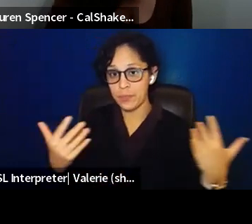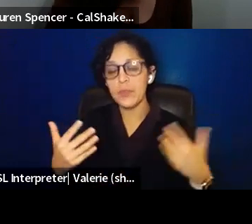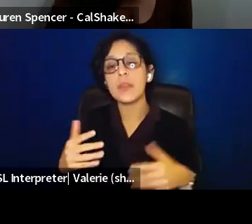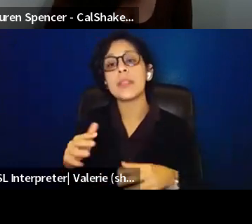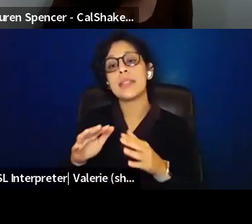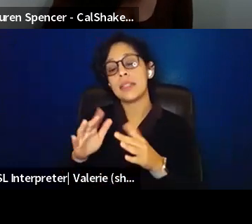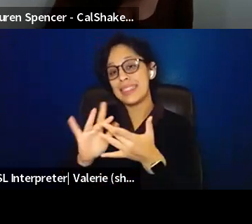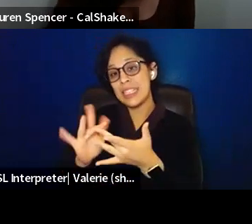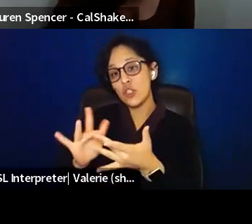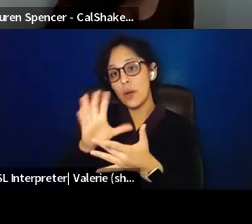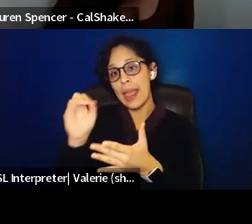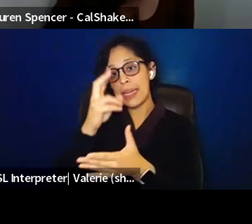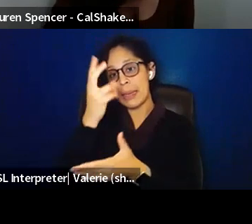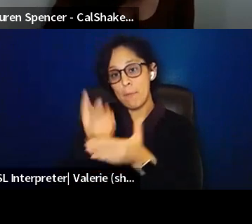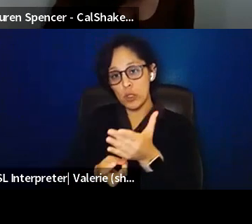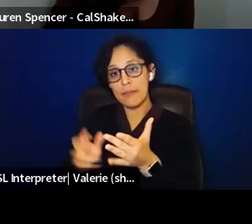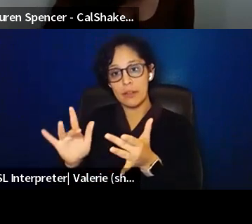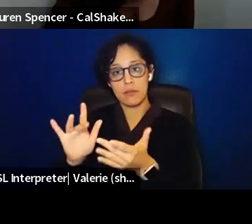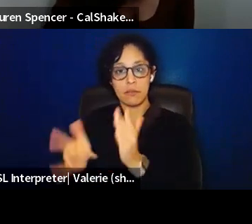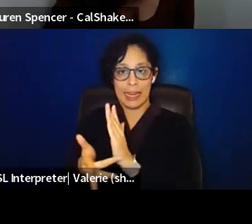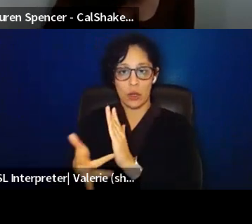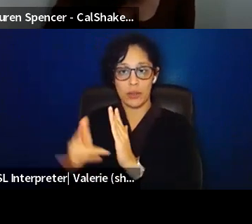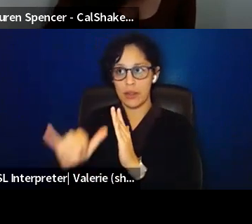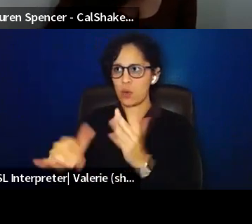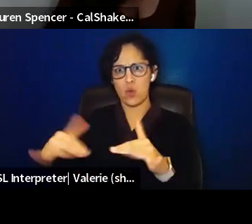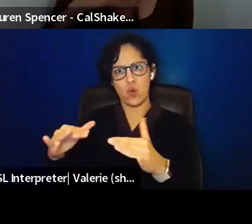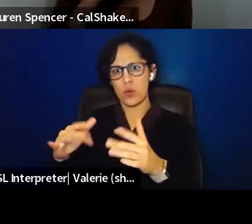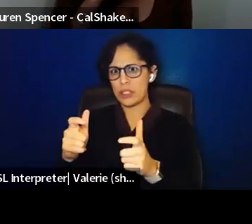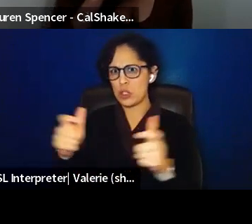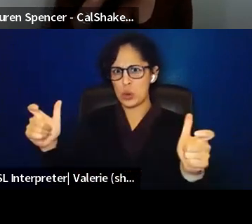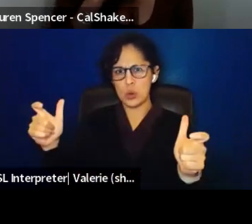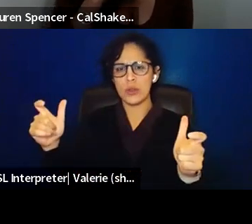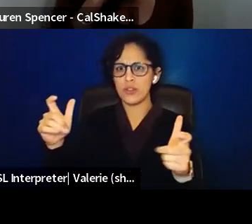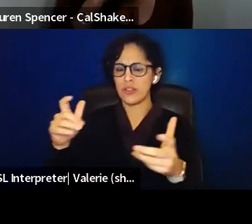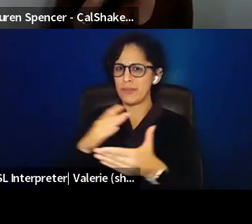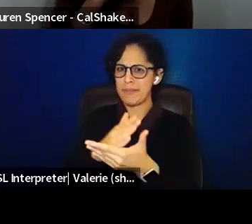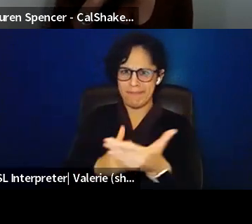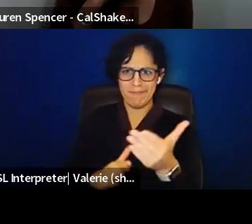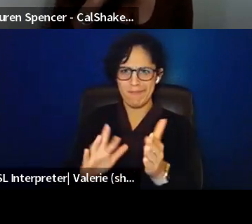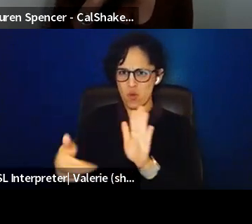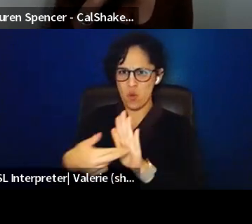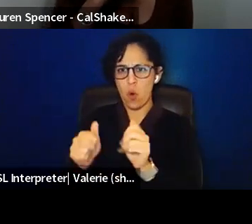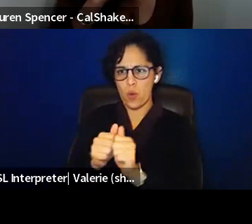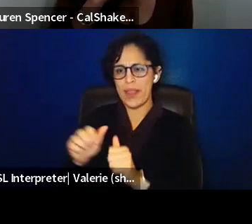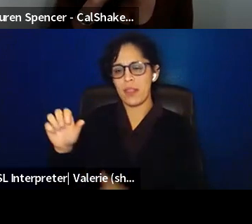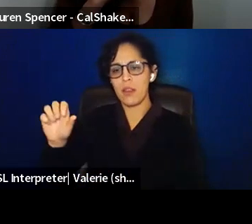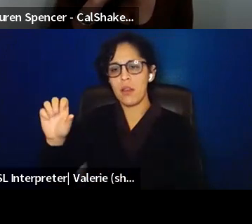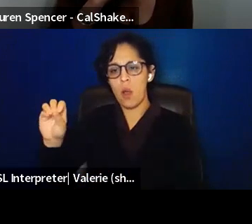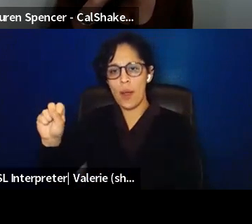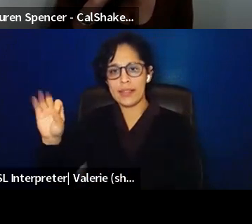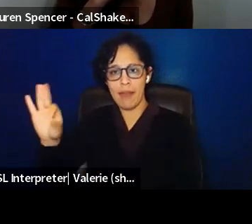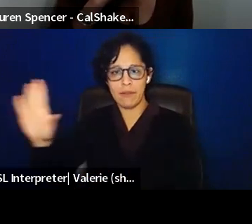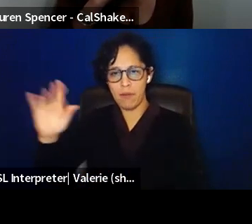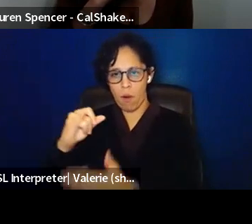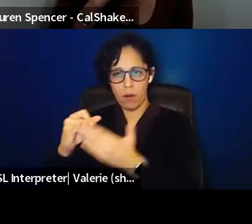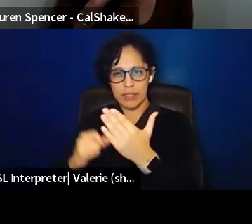and immersive technologies, because that's a huge part of OSF's new sort of artistic vision. Although we have each of